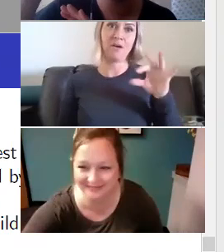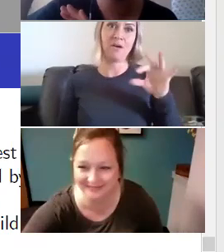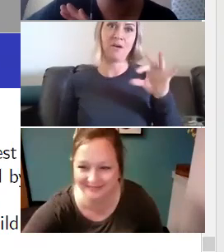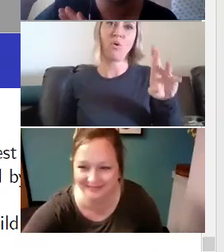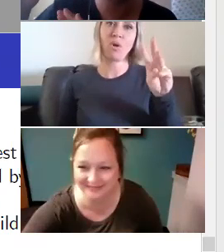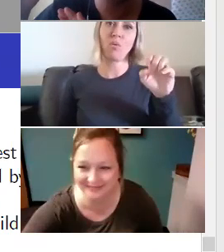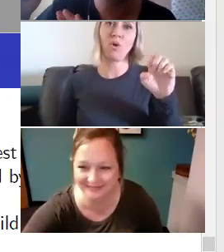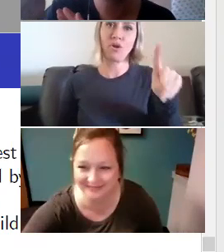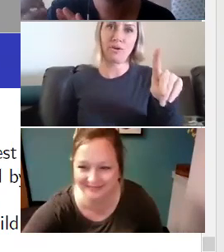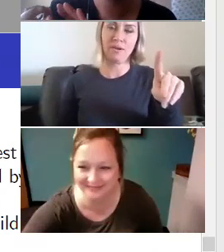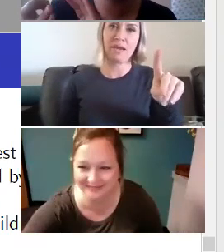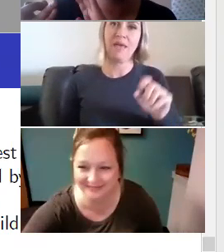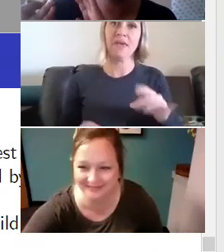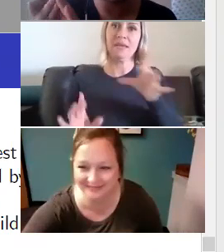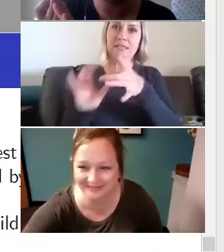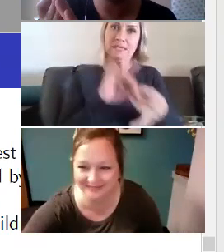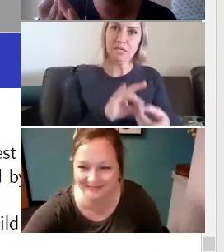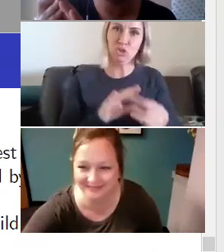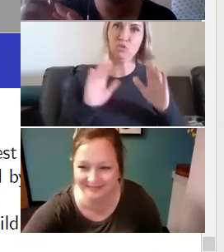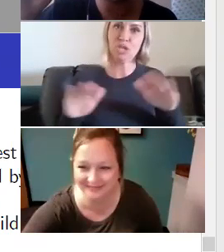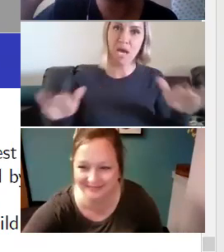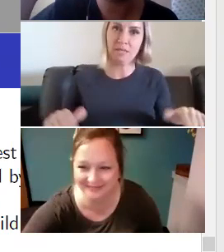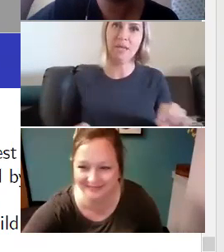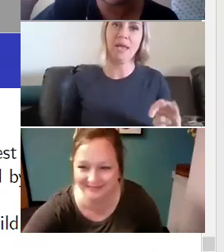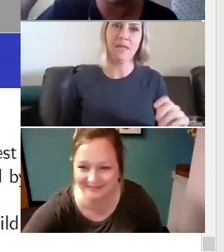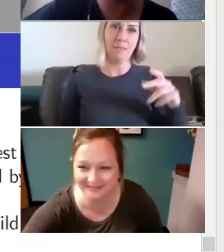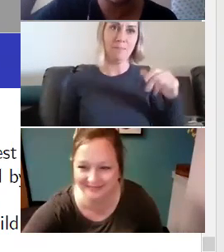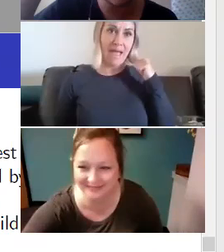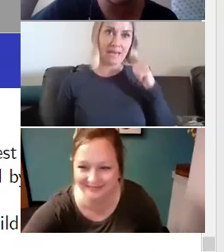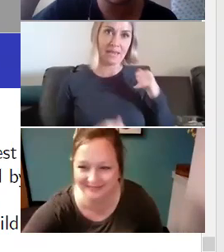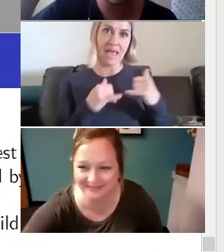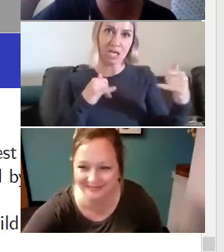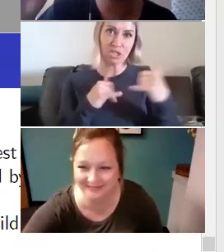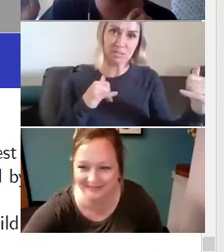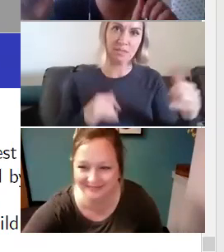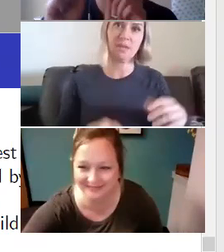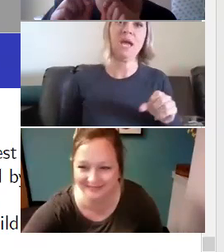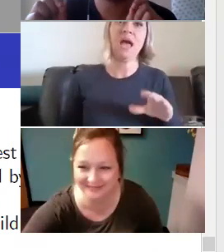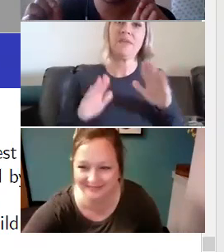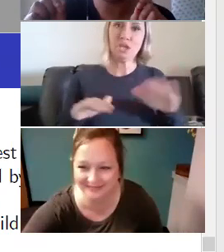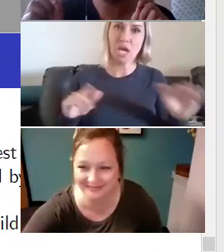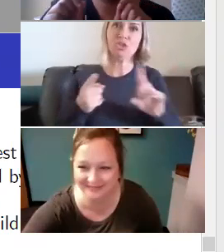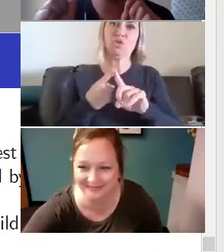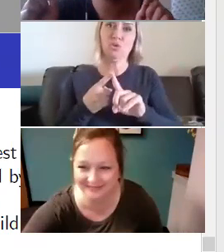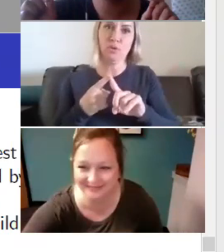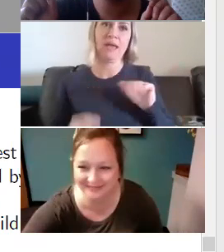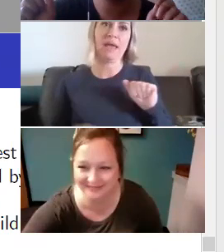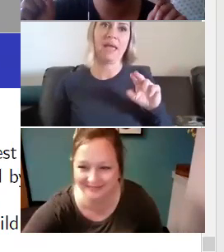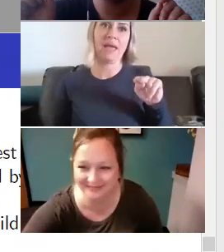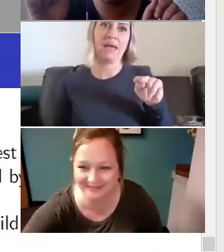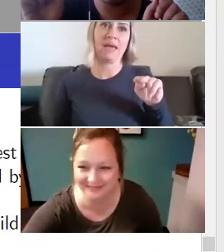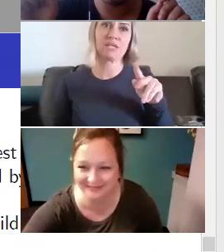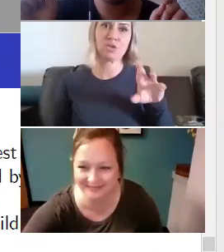have ancestor to child nodes, where we have back edges, where we have child to ancestor nodes, and then we have cross edges, which are